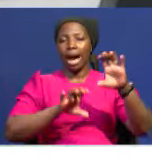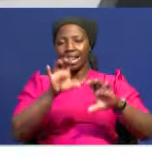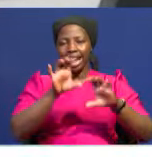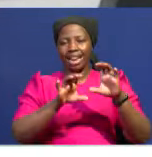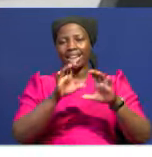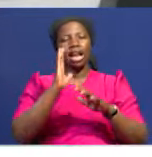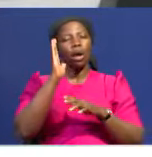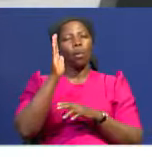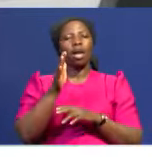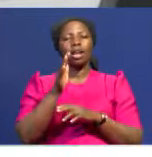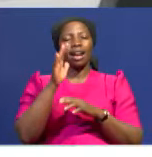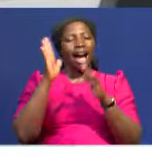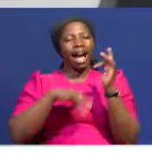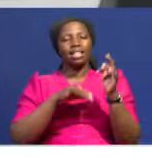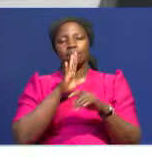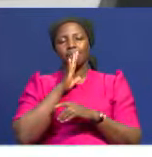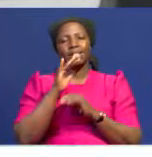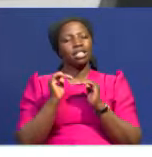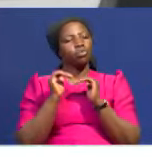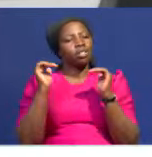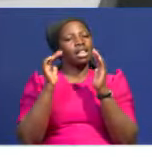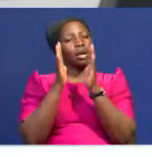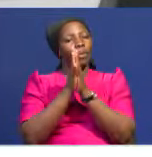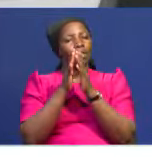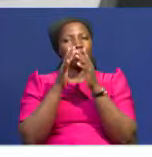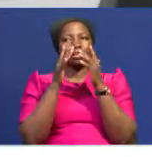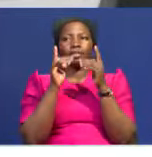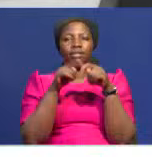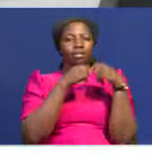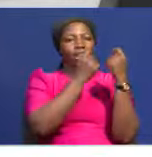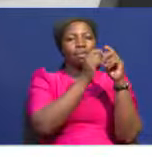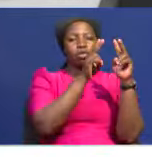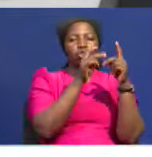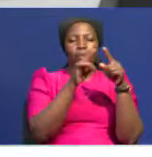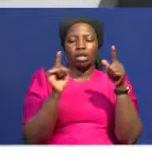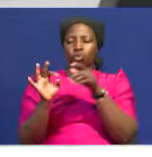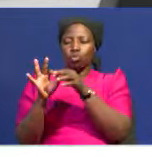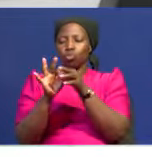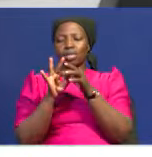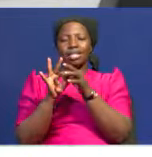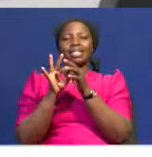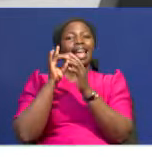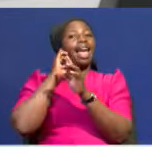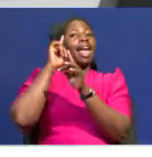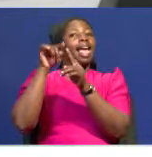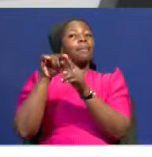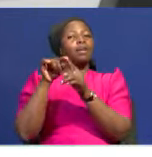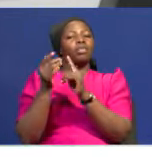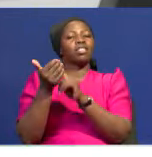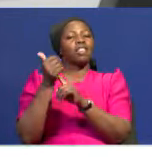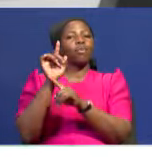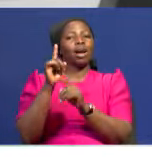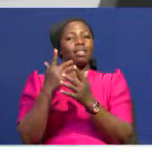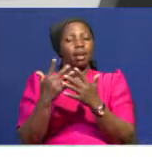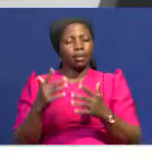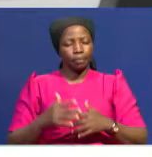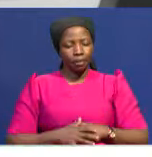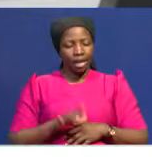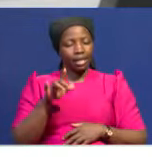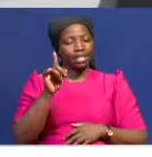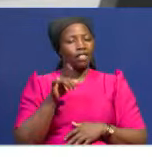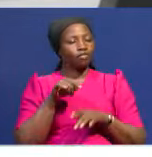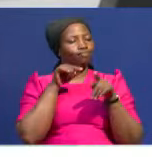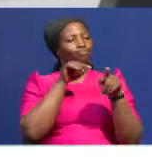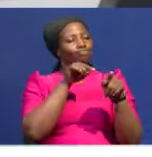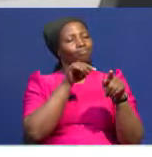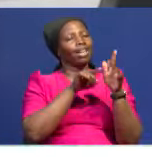be equated to tribalism, but unity of purpose. Gachagua, who spoke in Kirinyaga County, blamed those who were